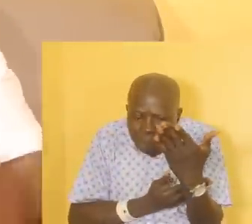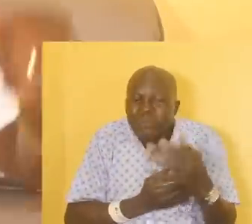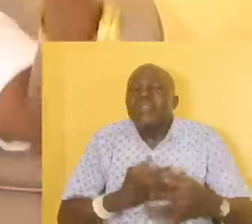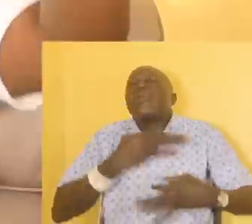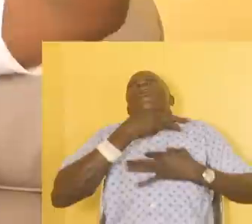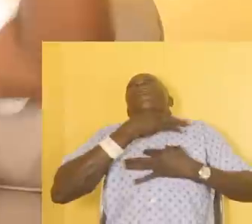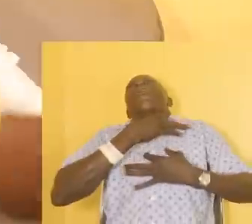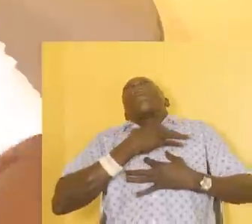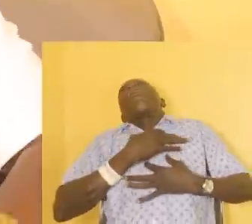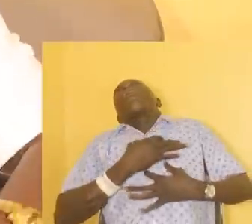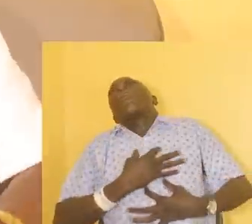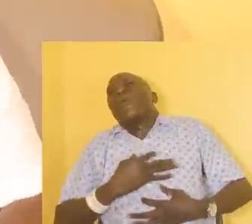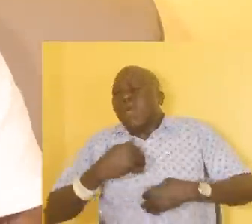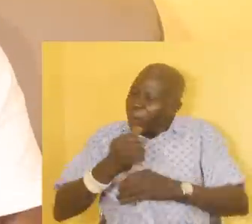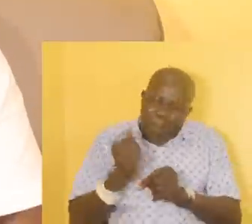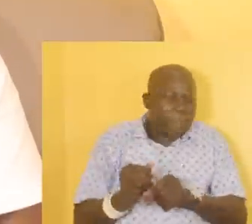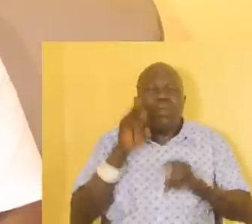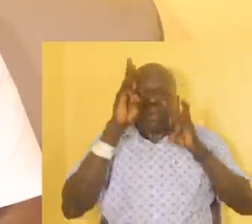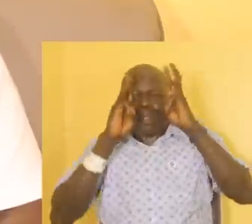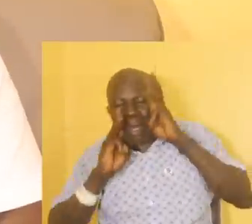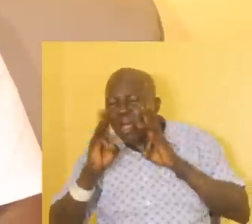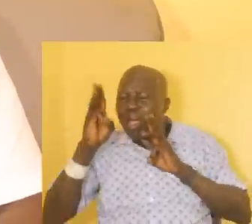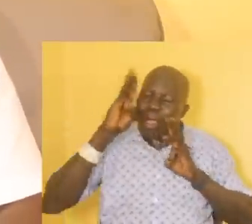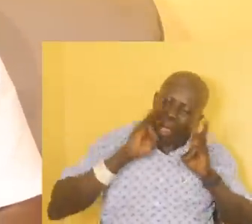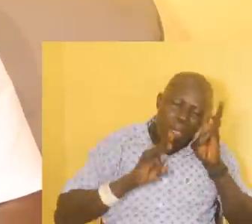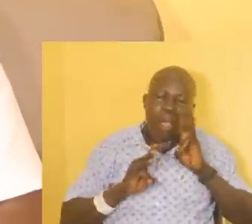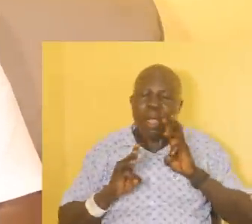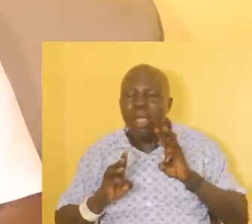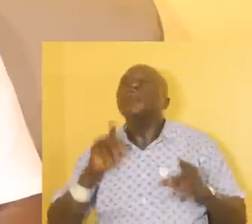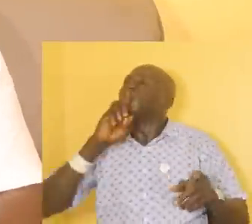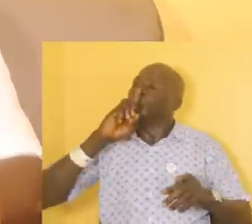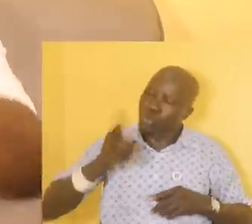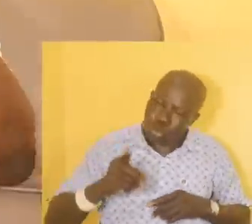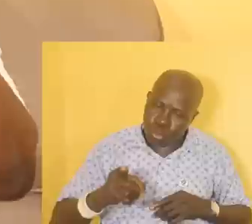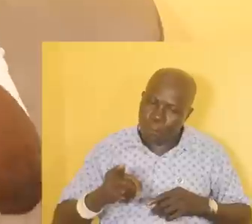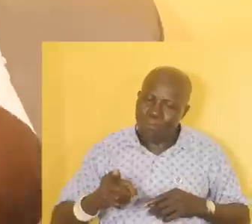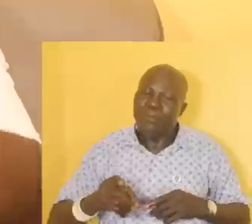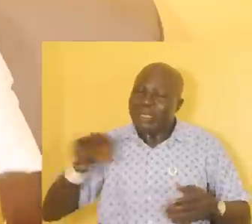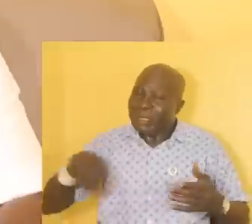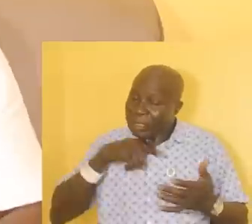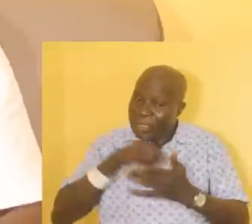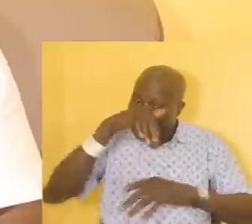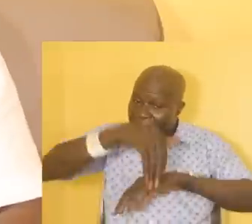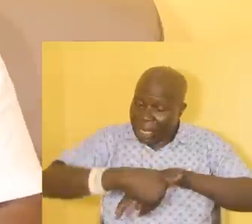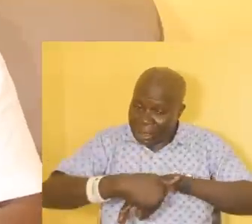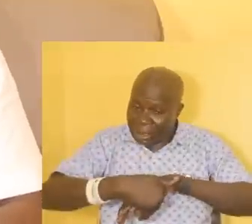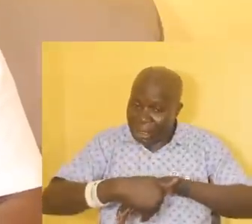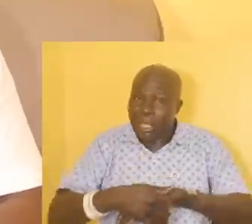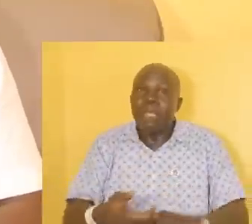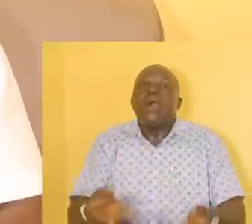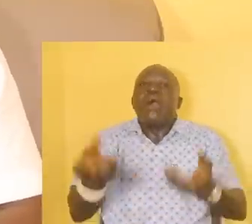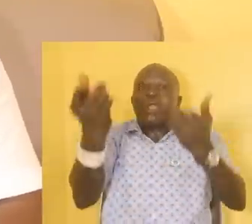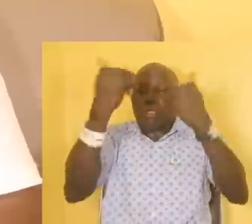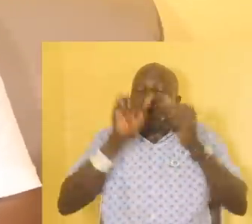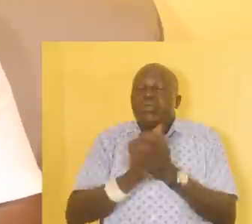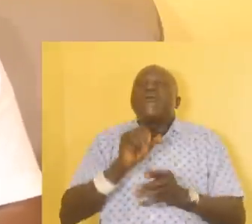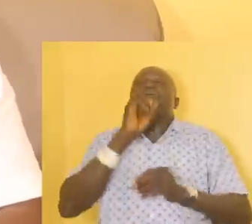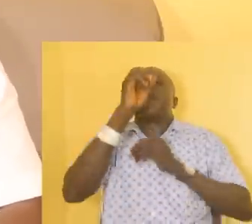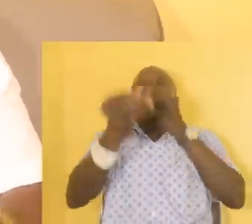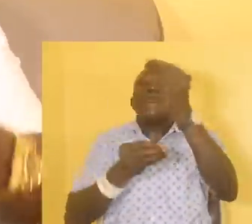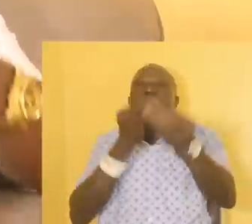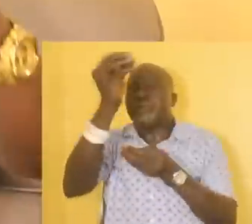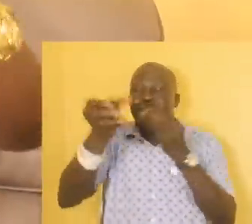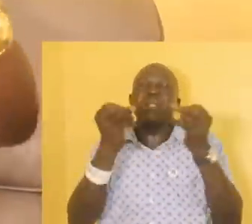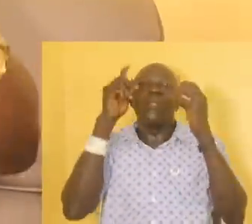morning and hunger may take away your strength. Yes. In the night and begin to